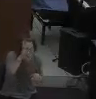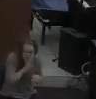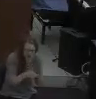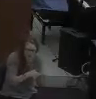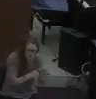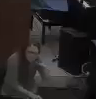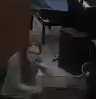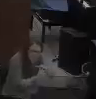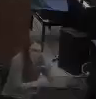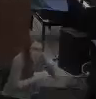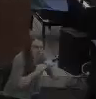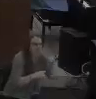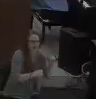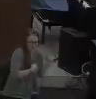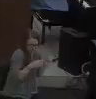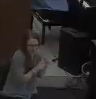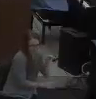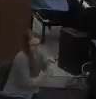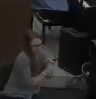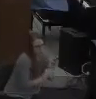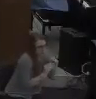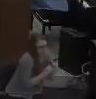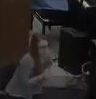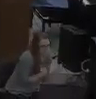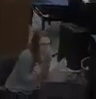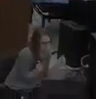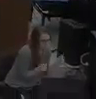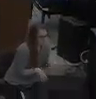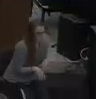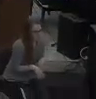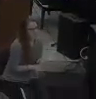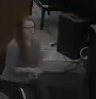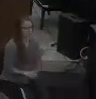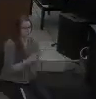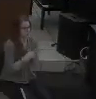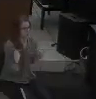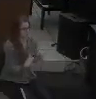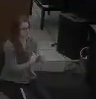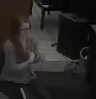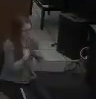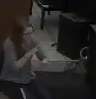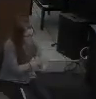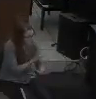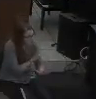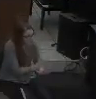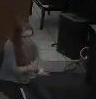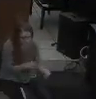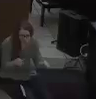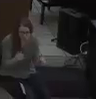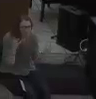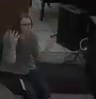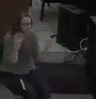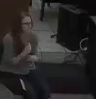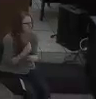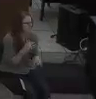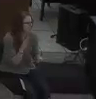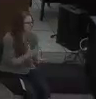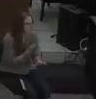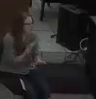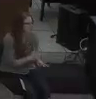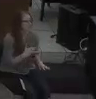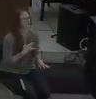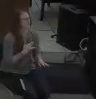because I need to show up more. So when we have a song like this, this beautiful, wonderful thing that